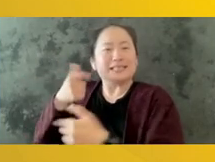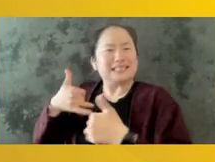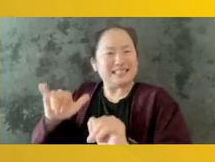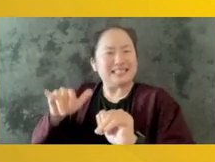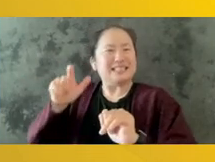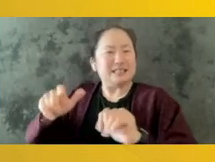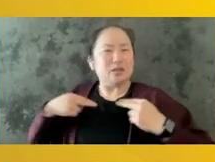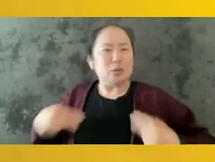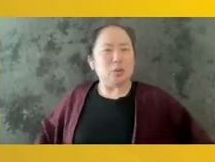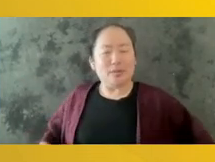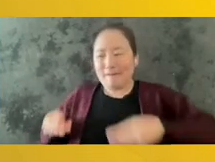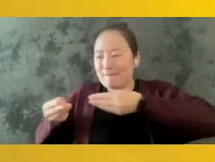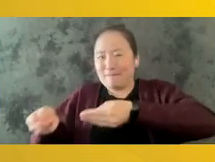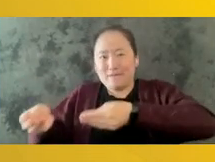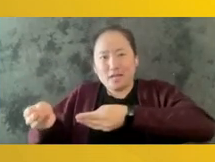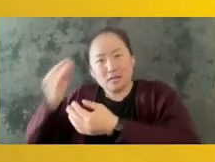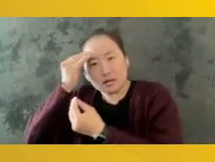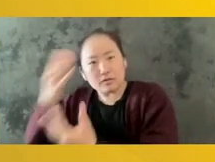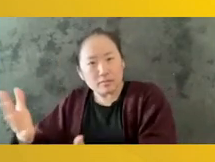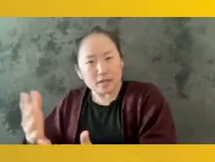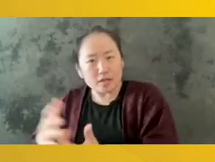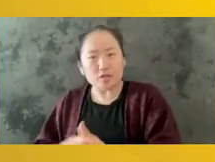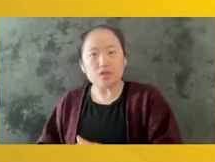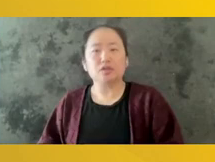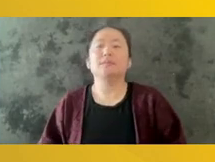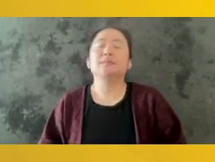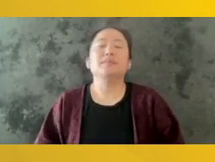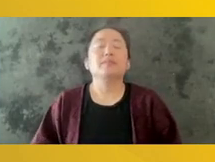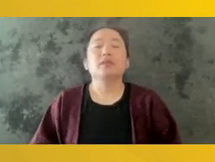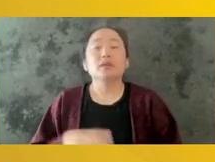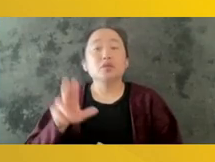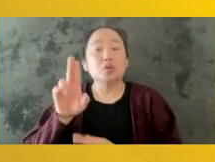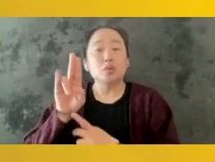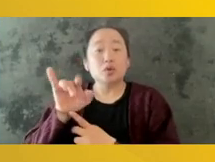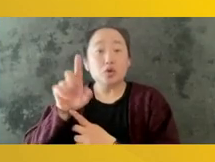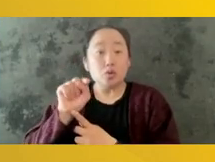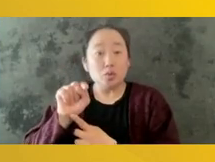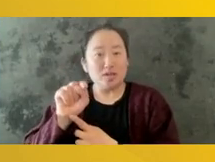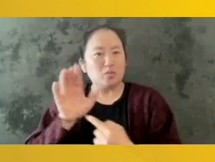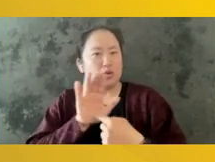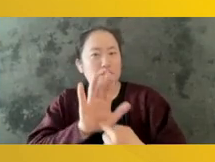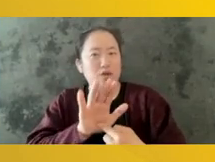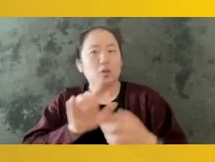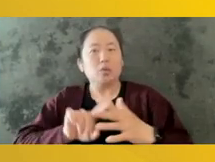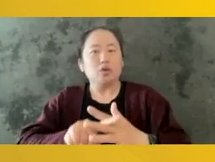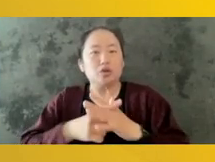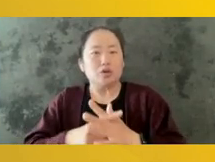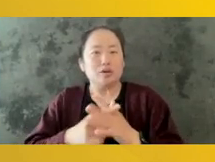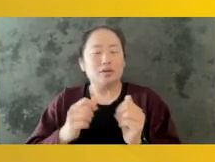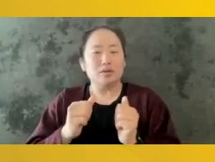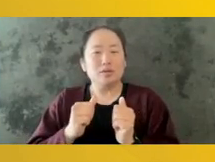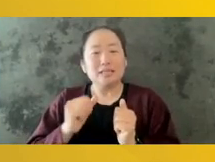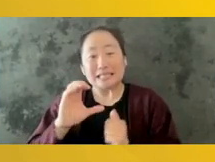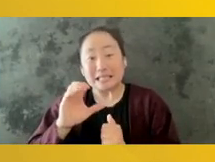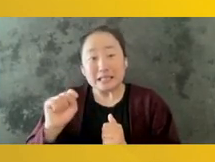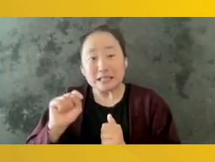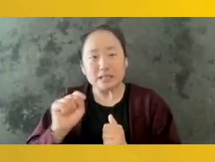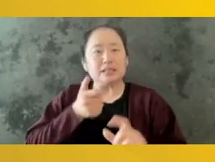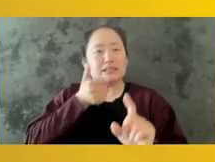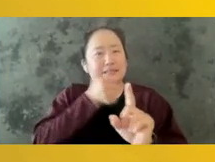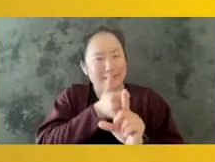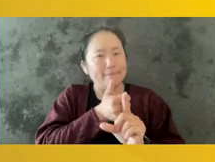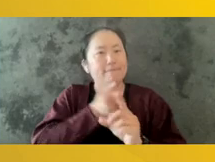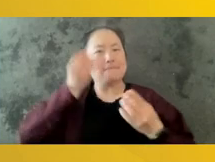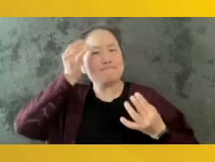about the unit that we're about to share with you is that students start by doing computational thinking without a computer. They're doing hands-on